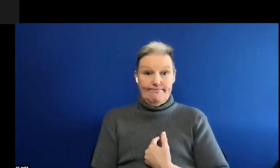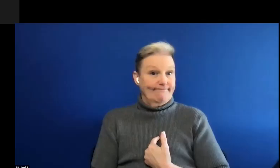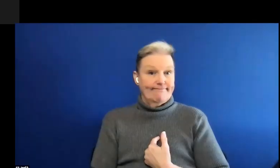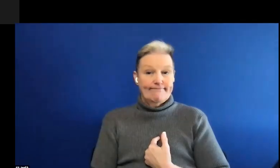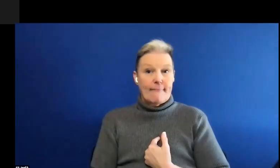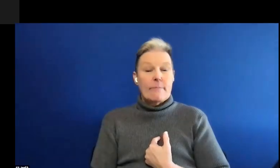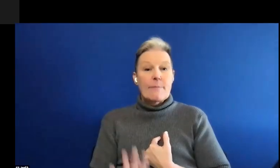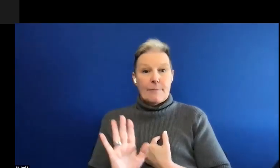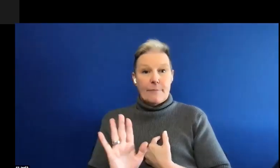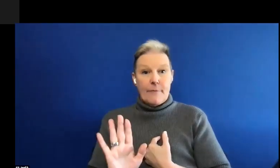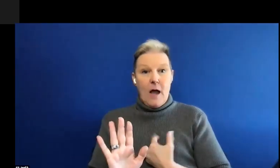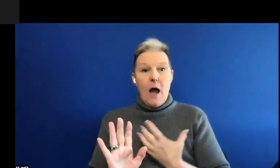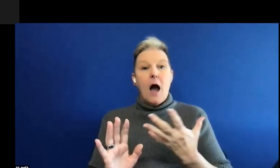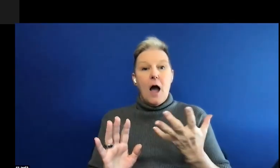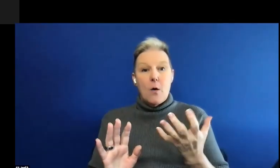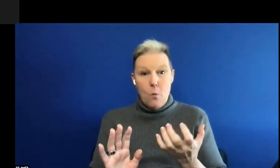just wanted to